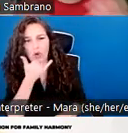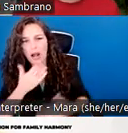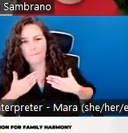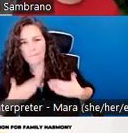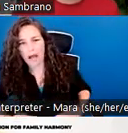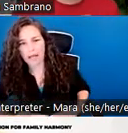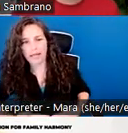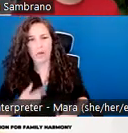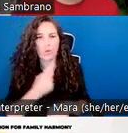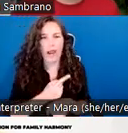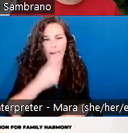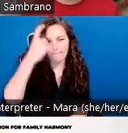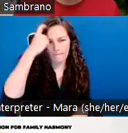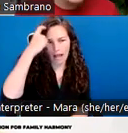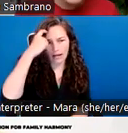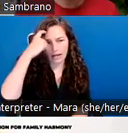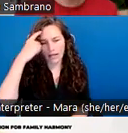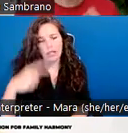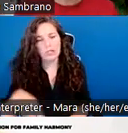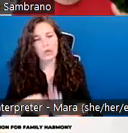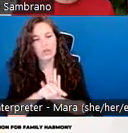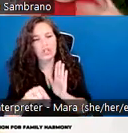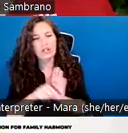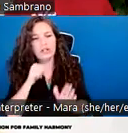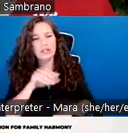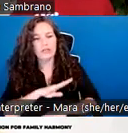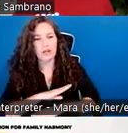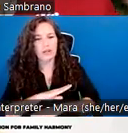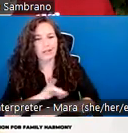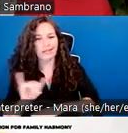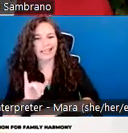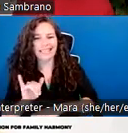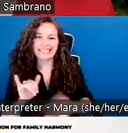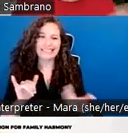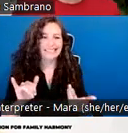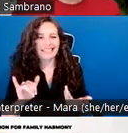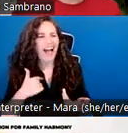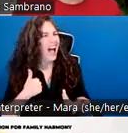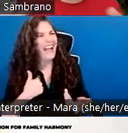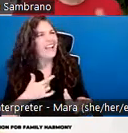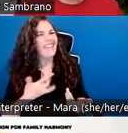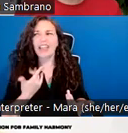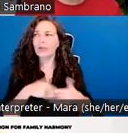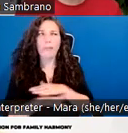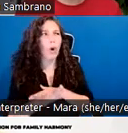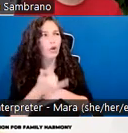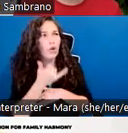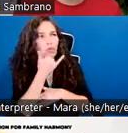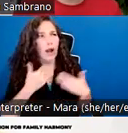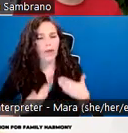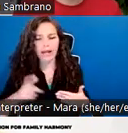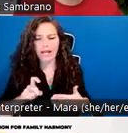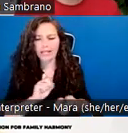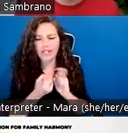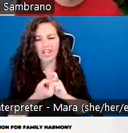So gender dysphoria is often framed as needing a cure, right? That you're born in the wrong body, you need to correct that. So the dominant narrative here is that